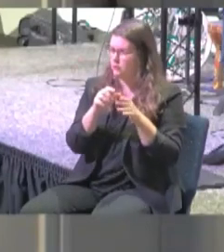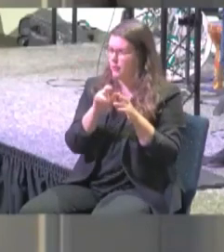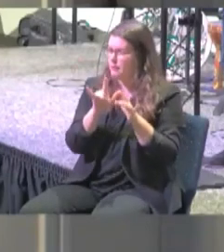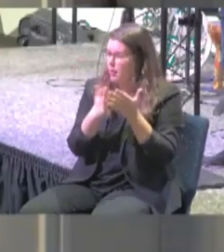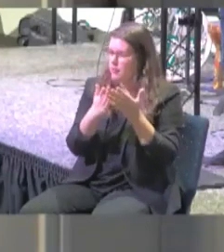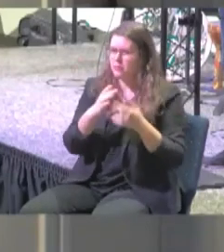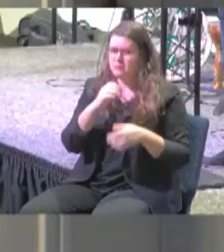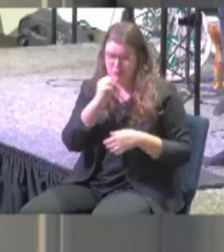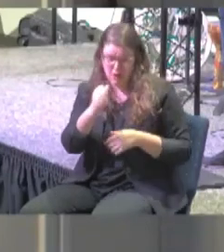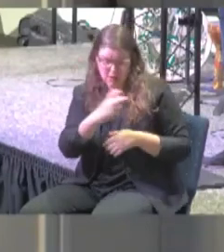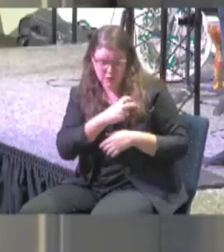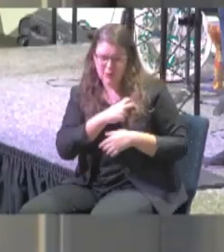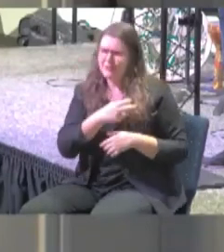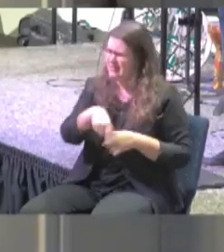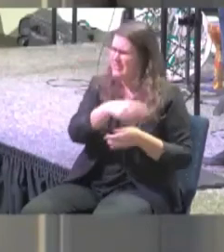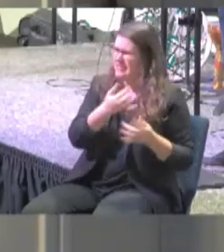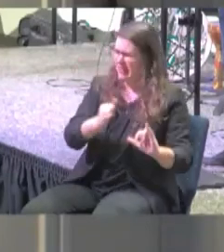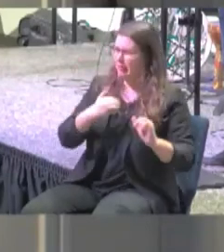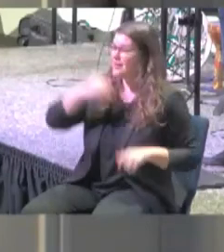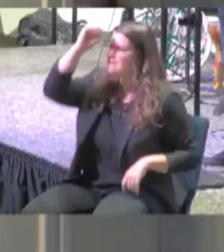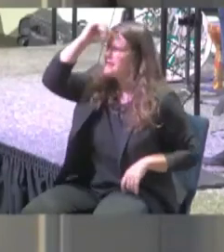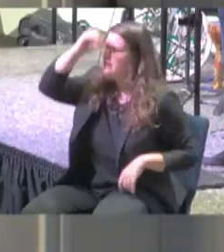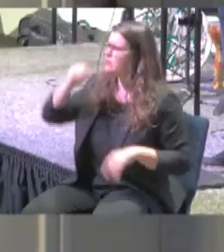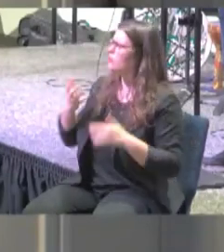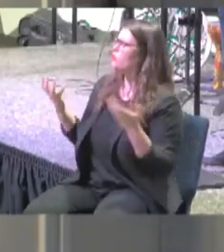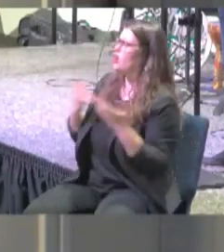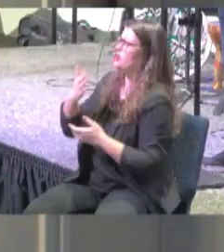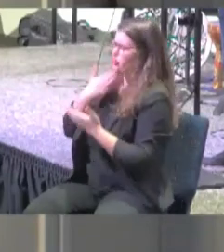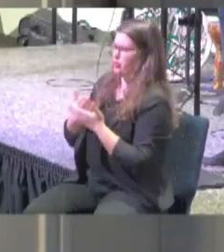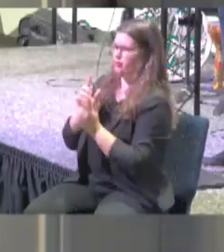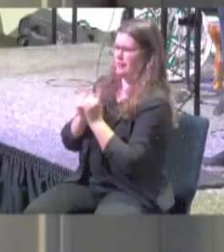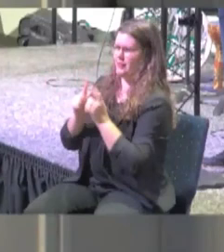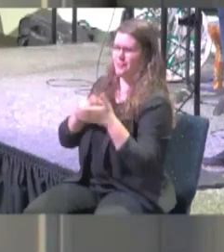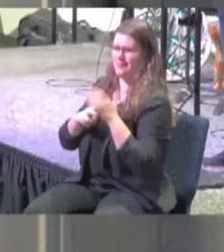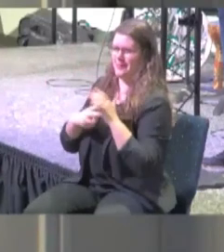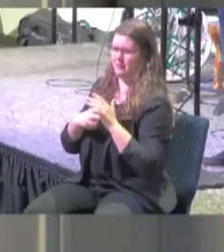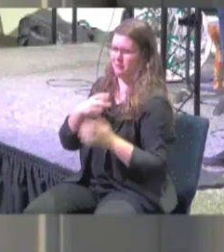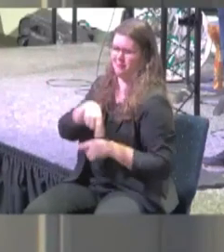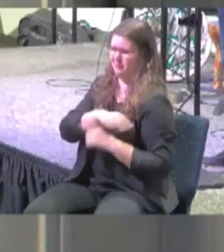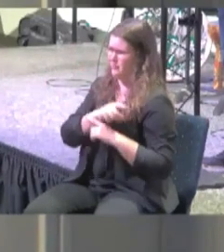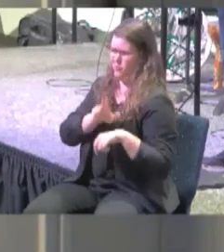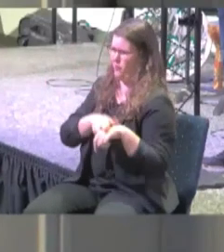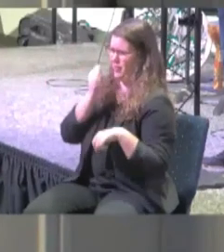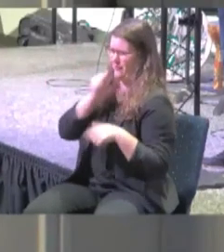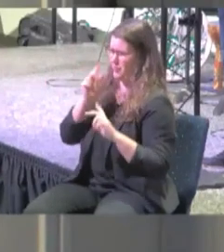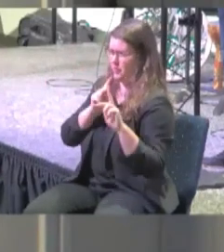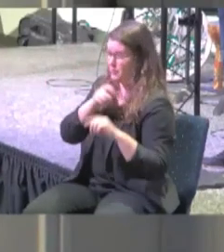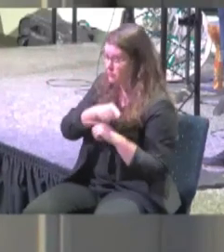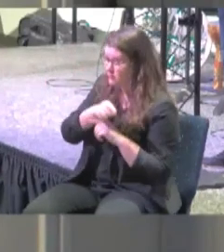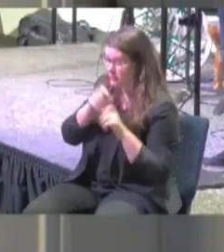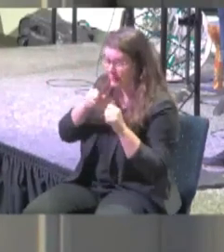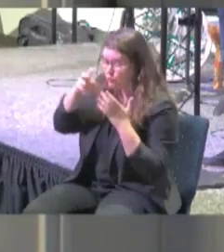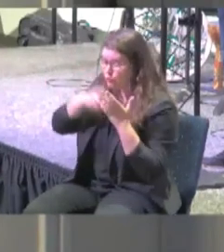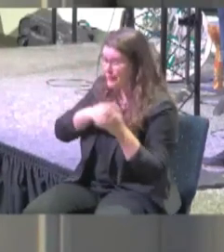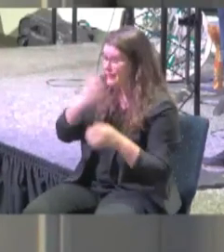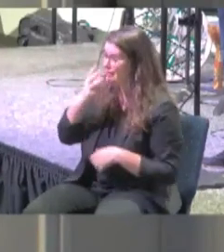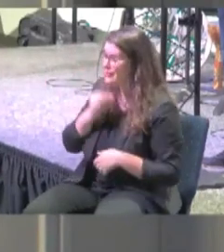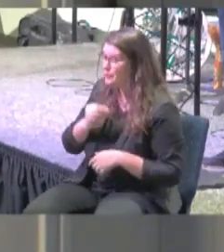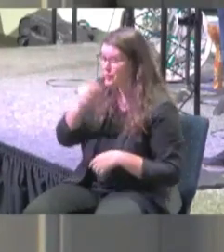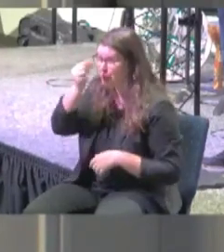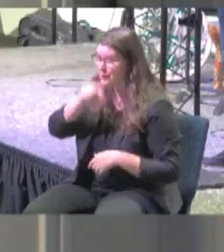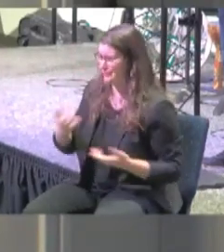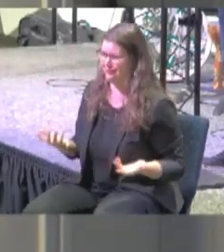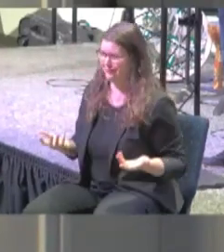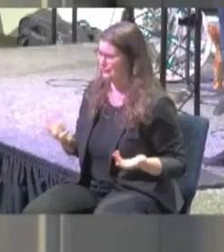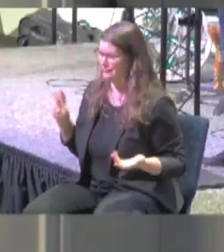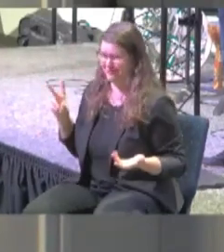good quality Bible translation. Though, of course, they can't actually read the source text. This is a distinctive problem